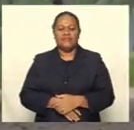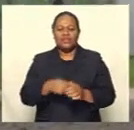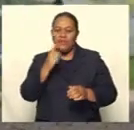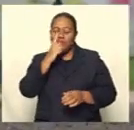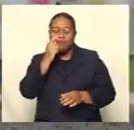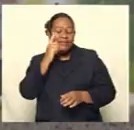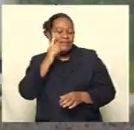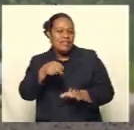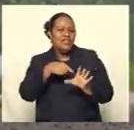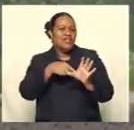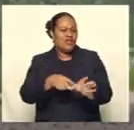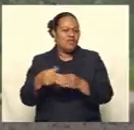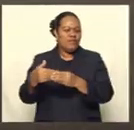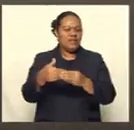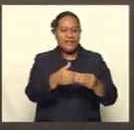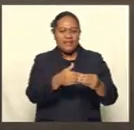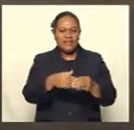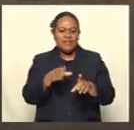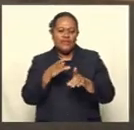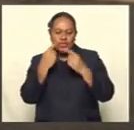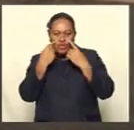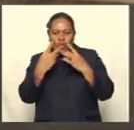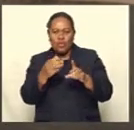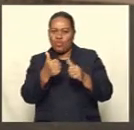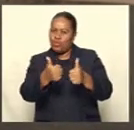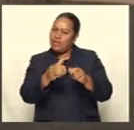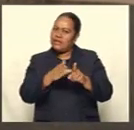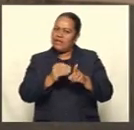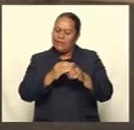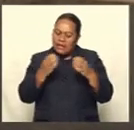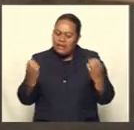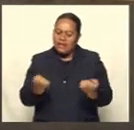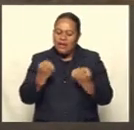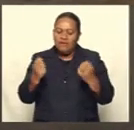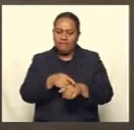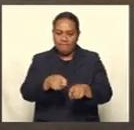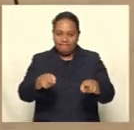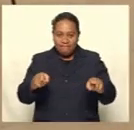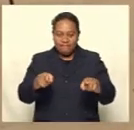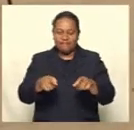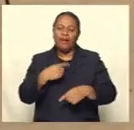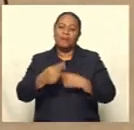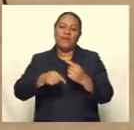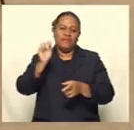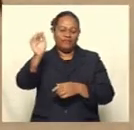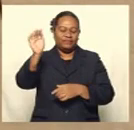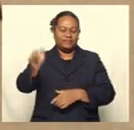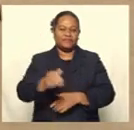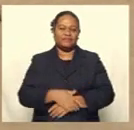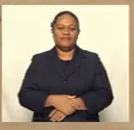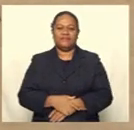youth lead by example during this difficult time gives them encouragement about the future.